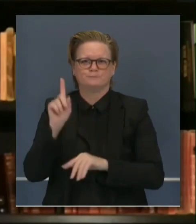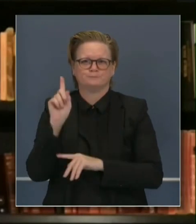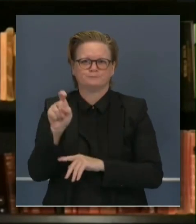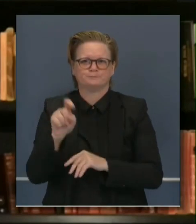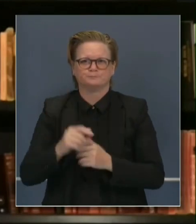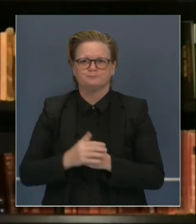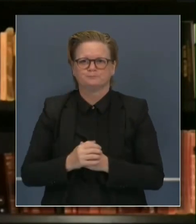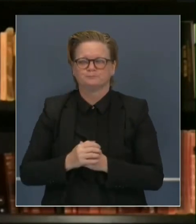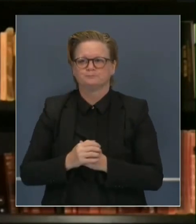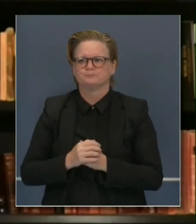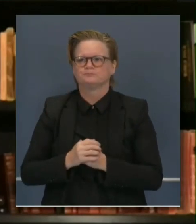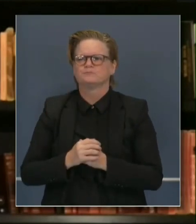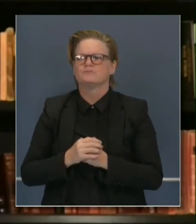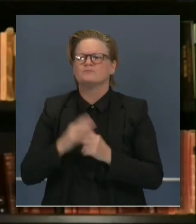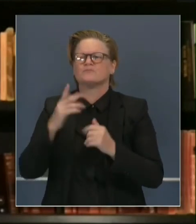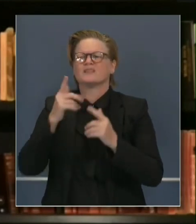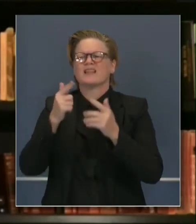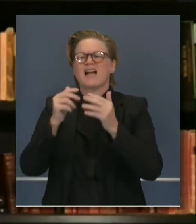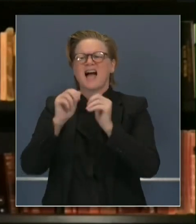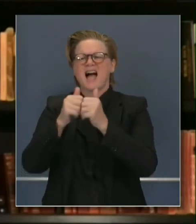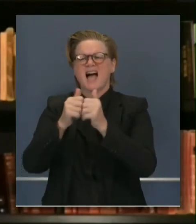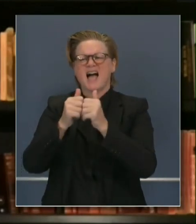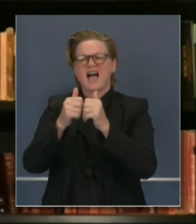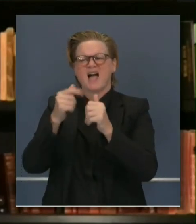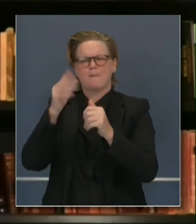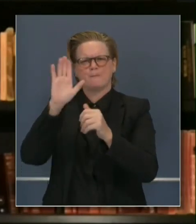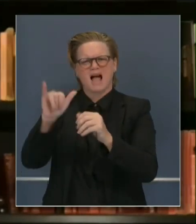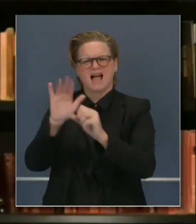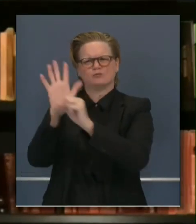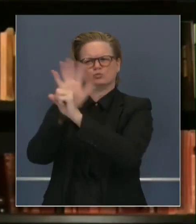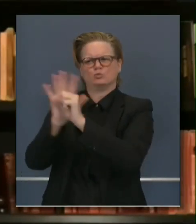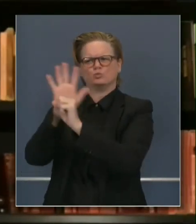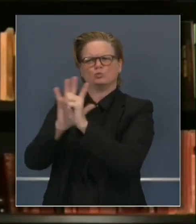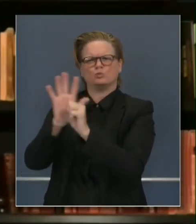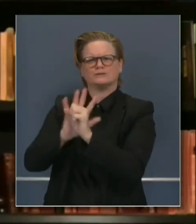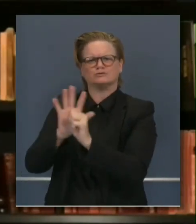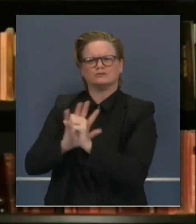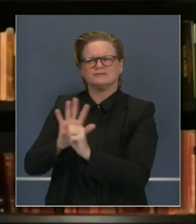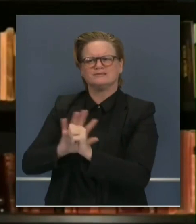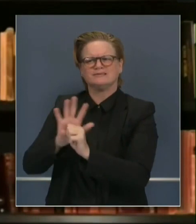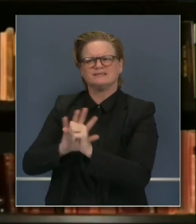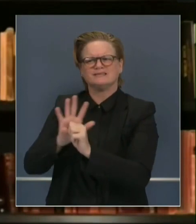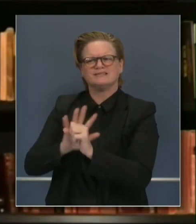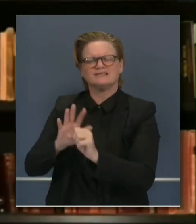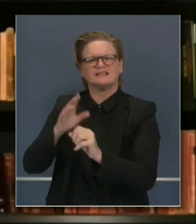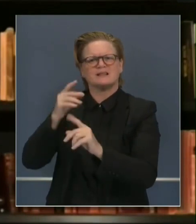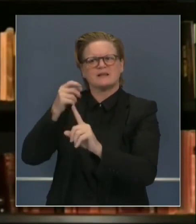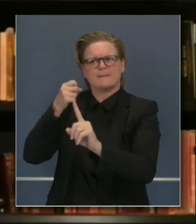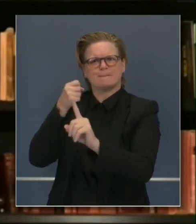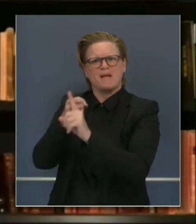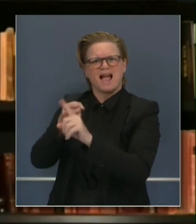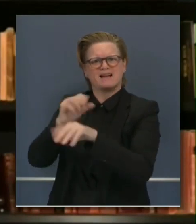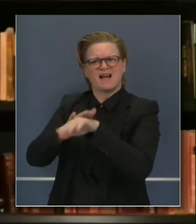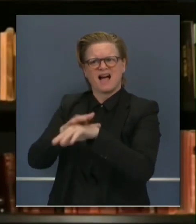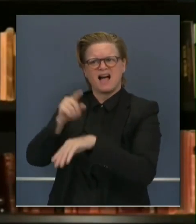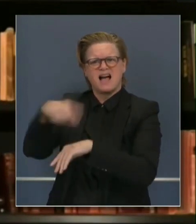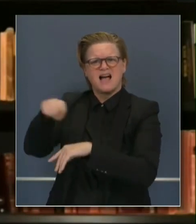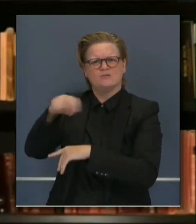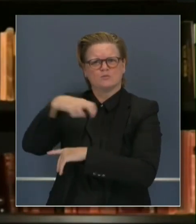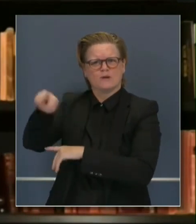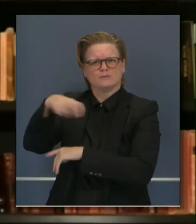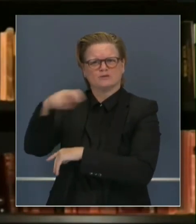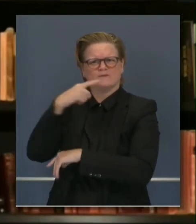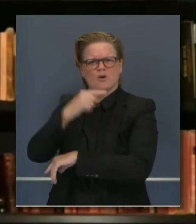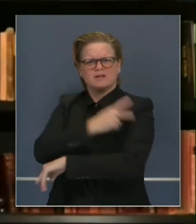this by-region system for the new stay-at-home order affect the transfer of patients? So we know sometimes hospitals